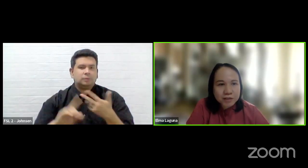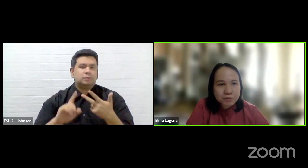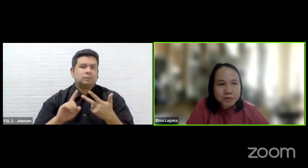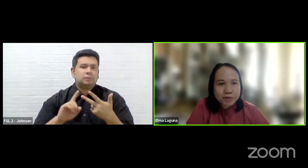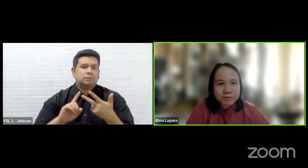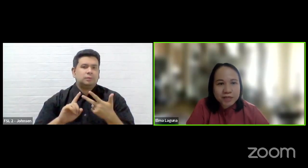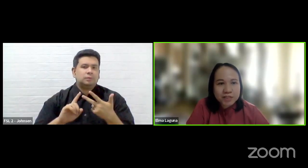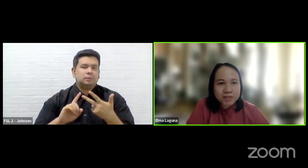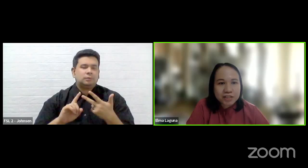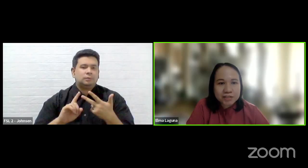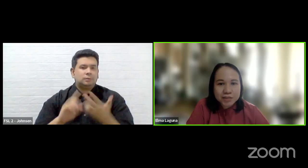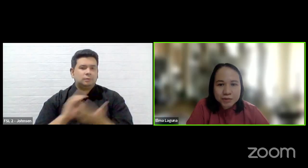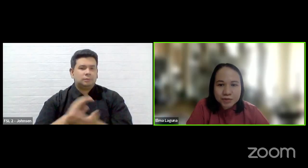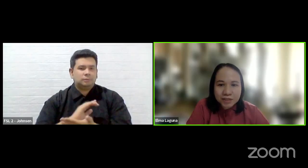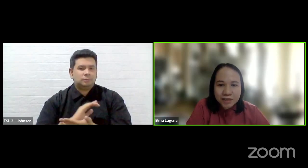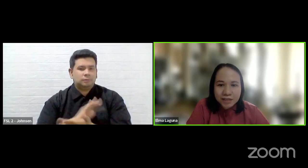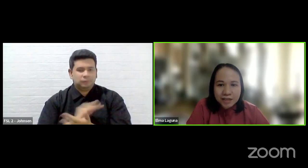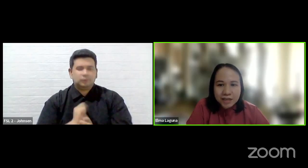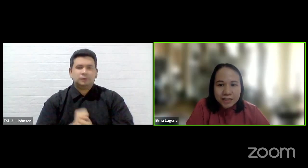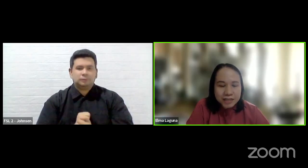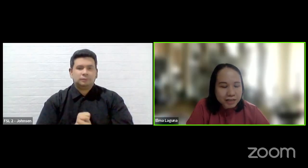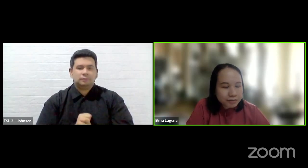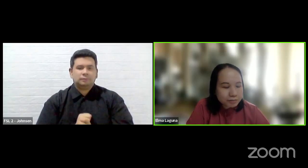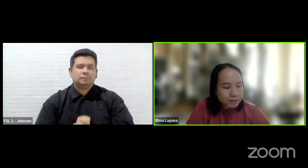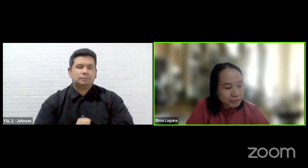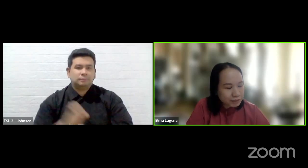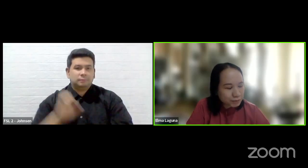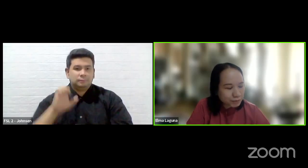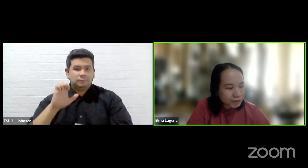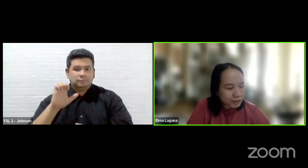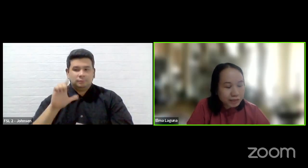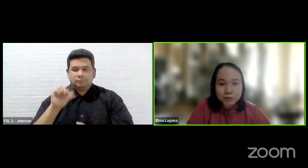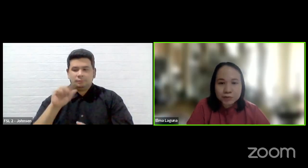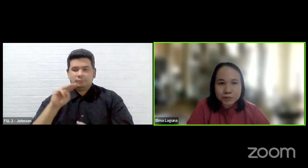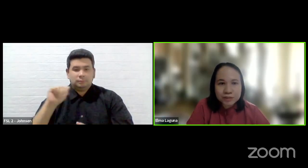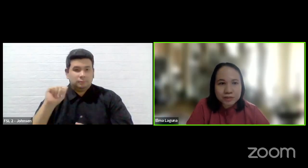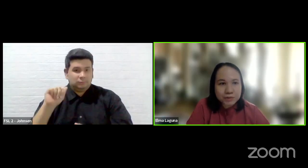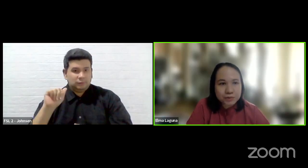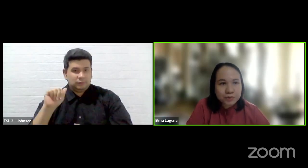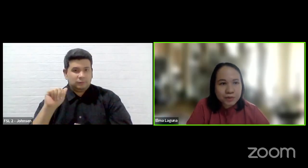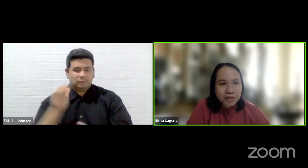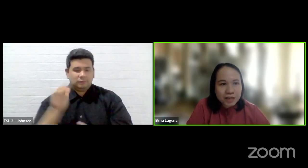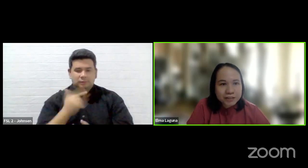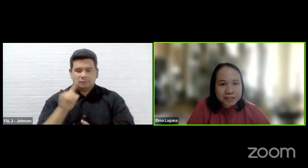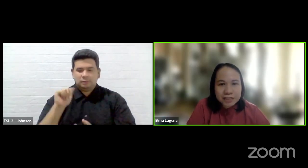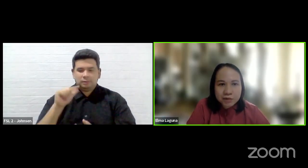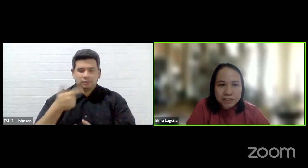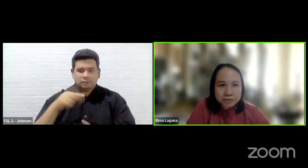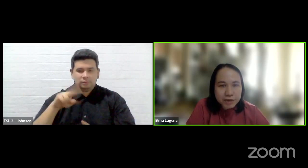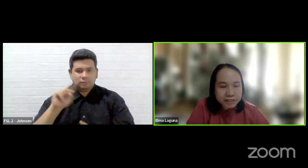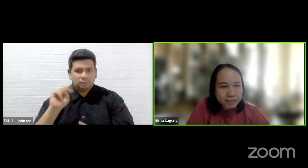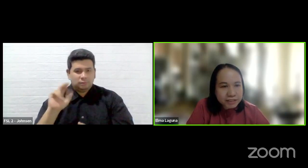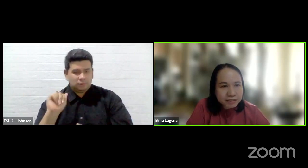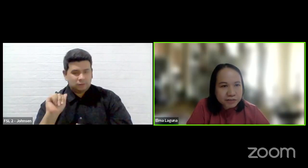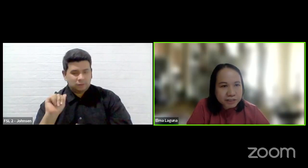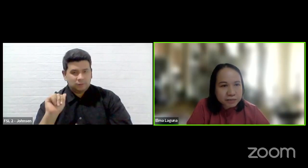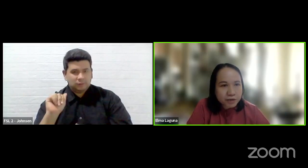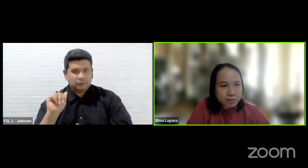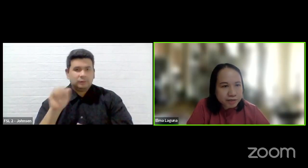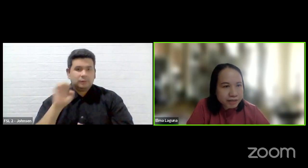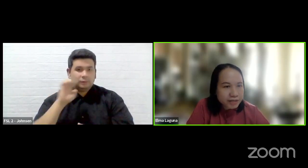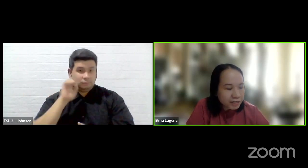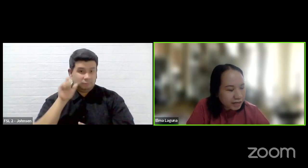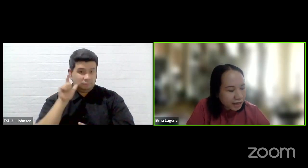Demography at the UP Population Institute. And I am pleased to introduce to you our distinguished panelists for